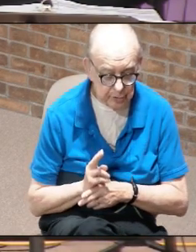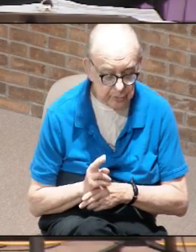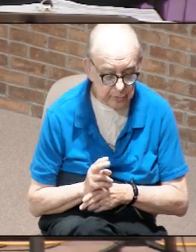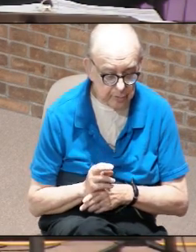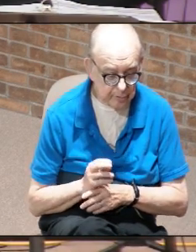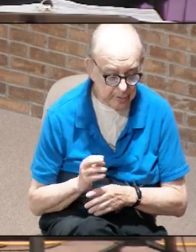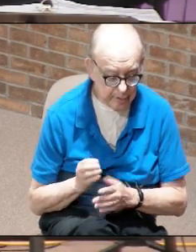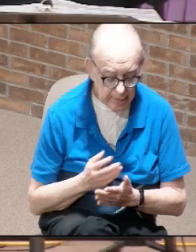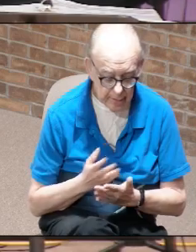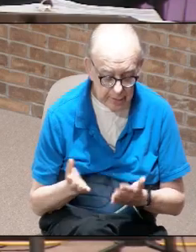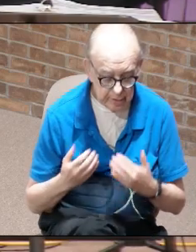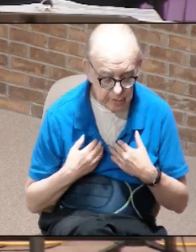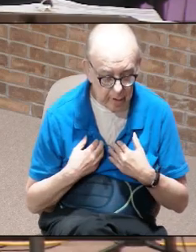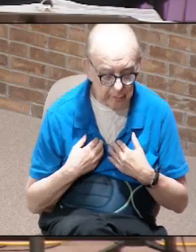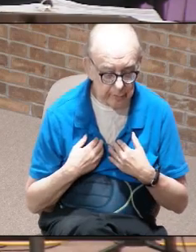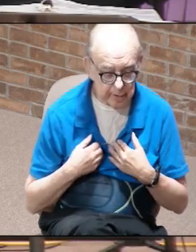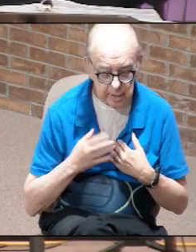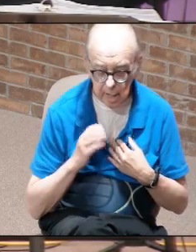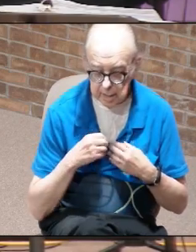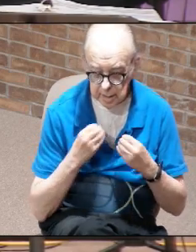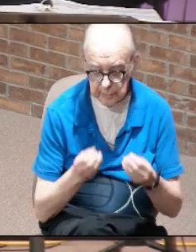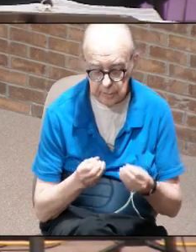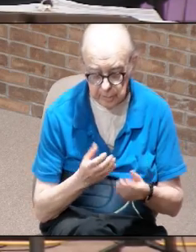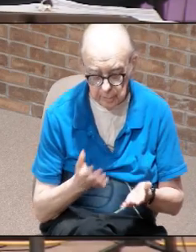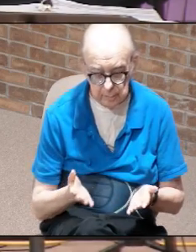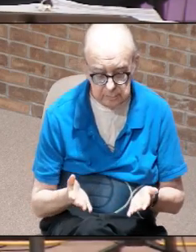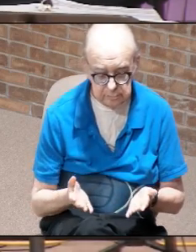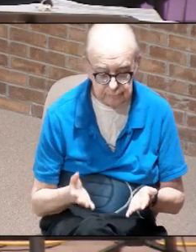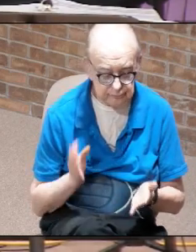you. For instance,